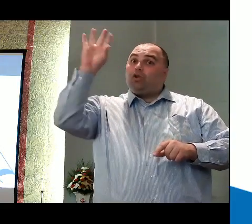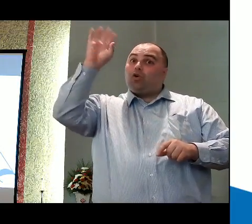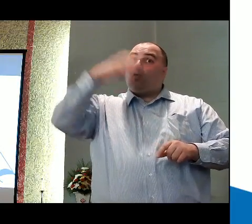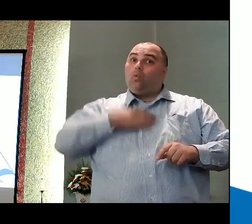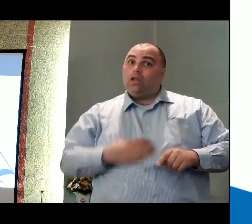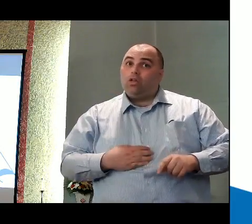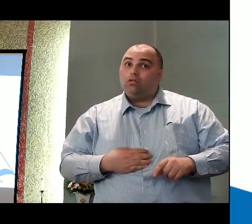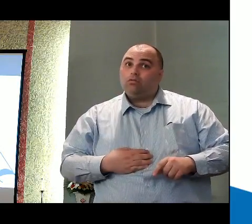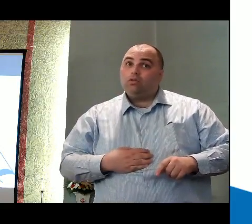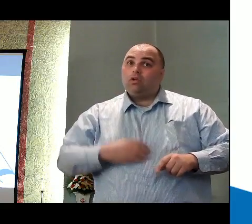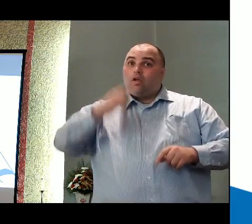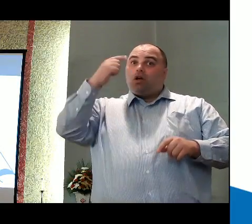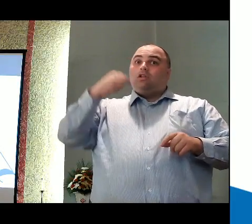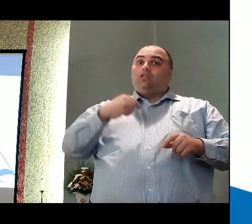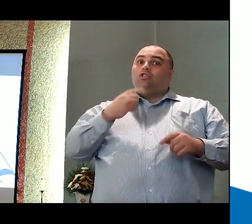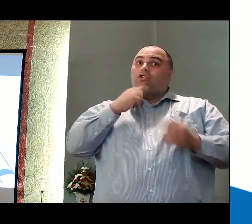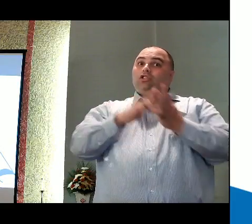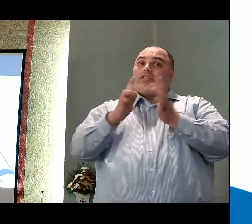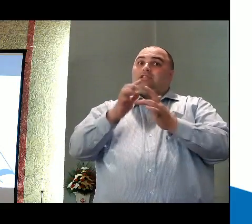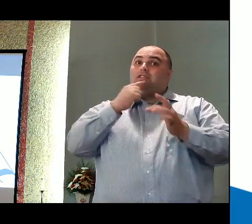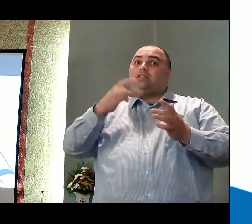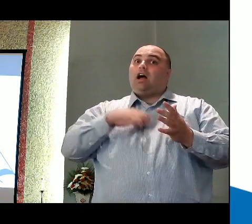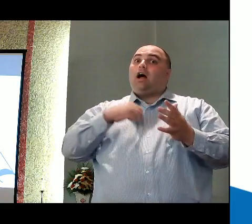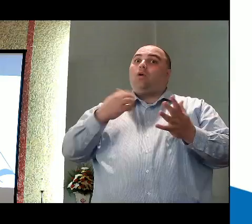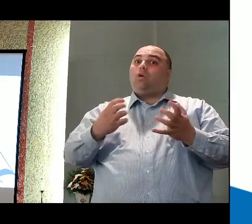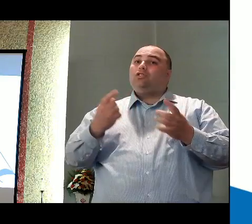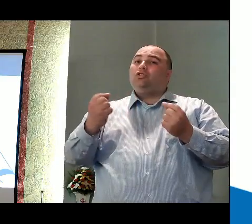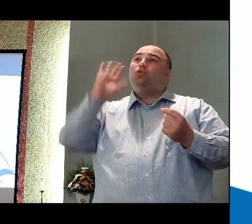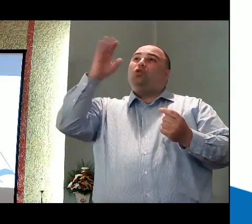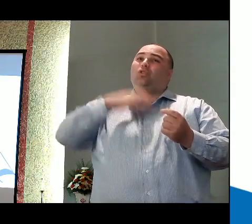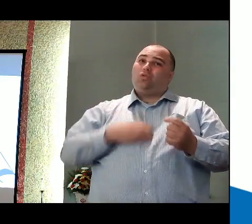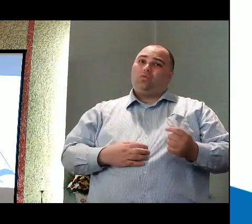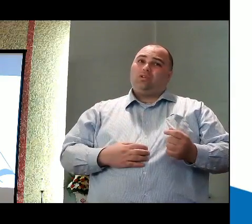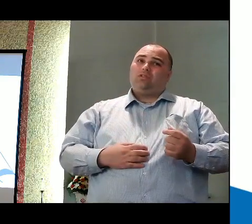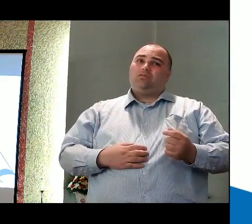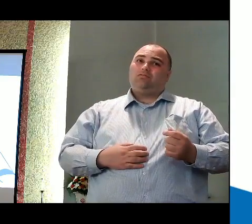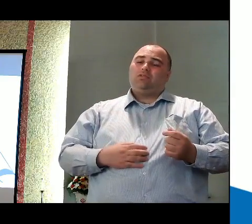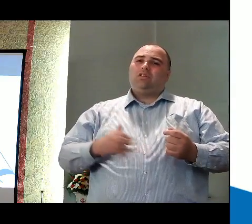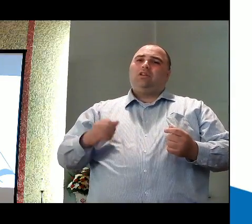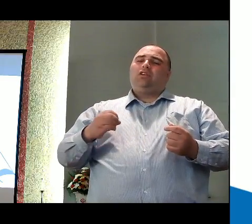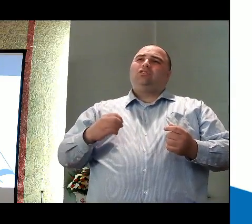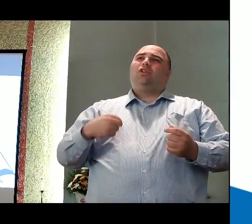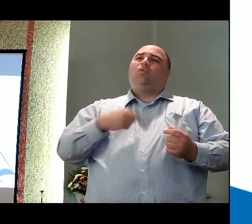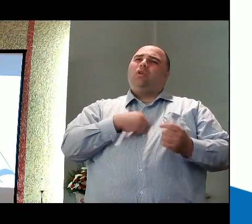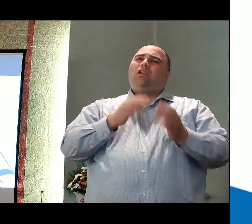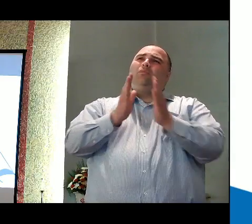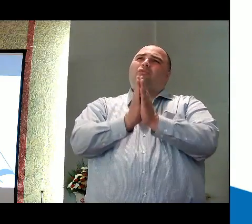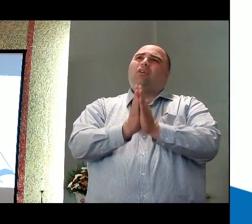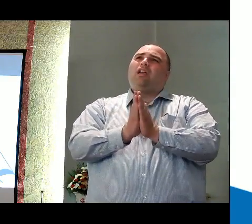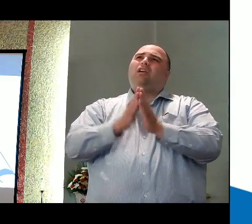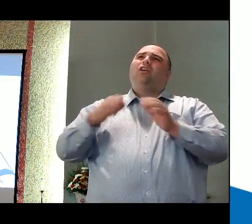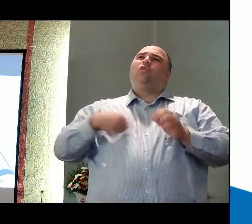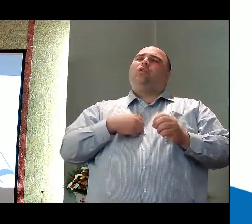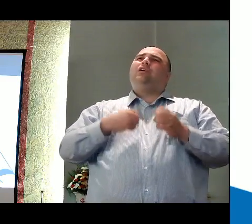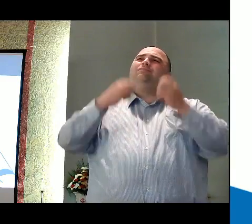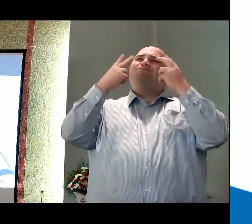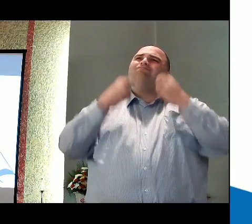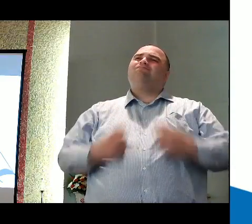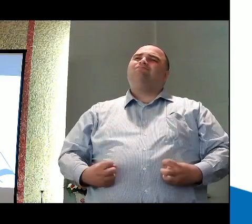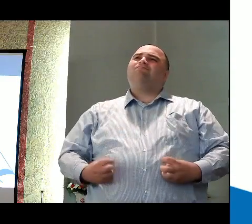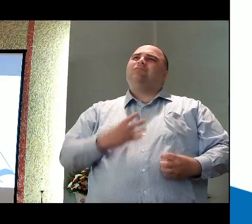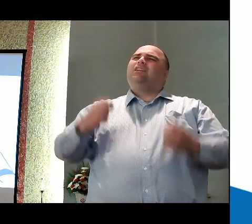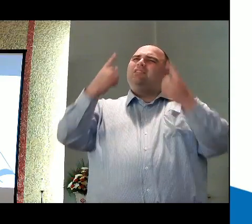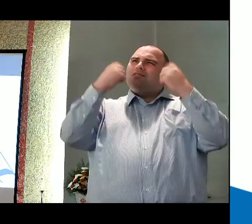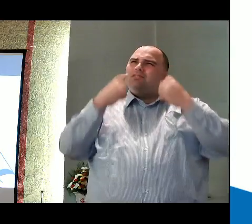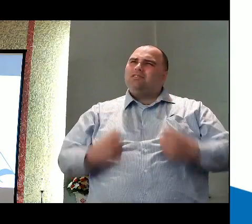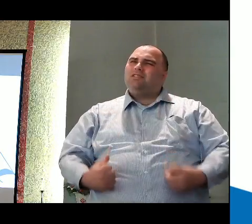this bread, which represents the body that was on the cross, we just pray that we would reflect upon it, think upon what